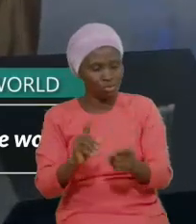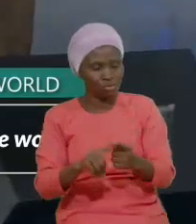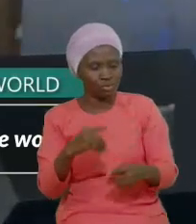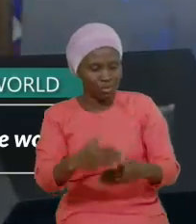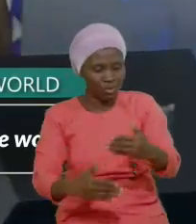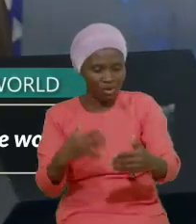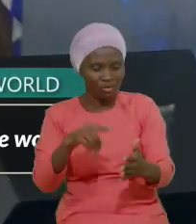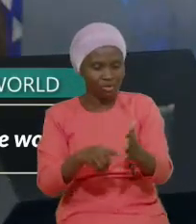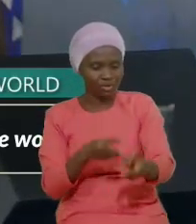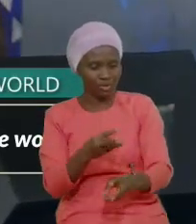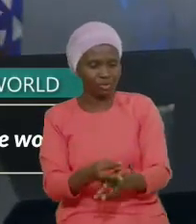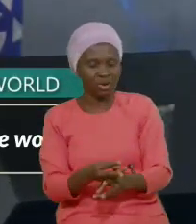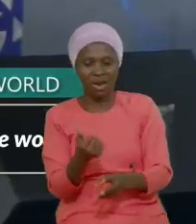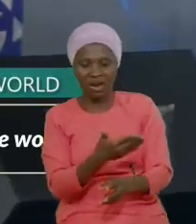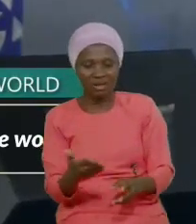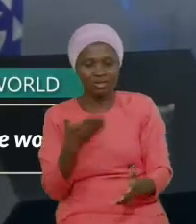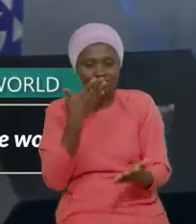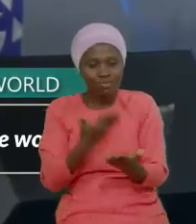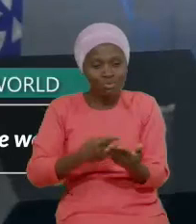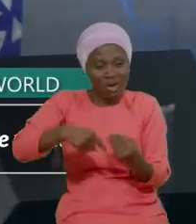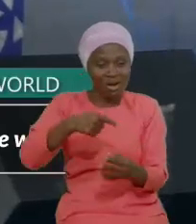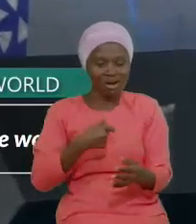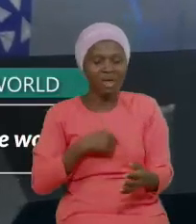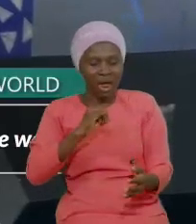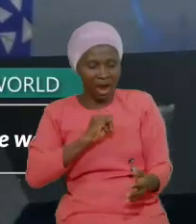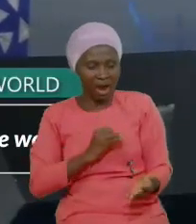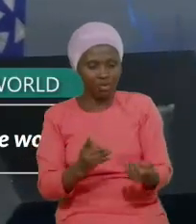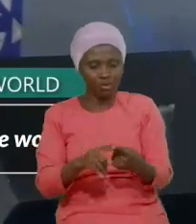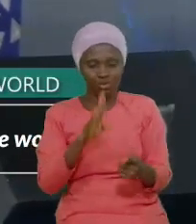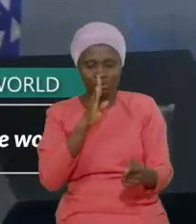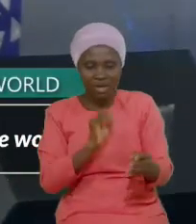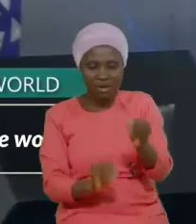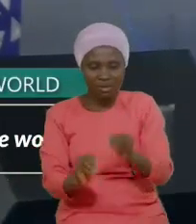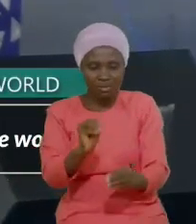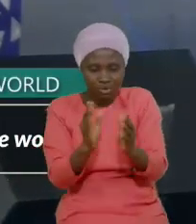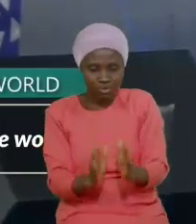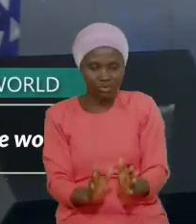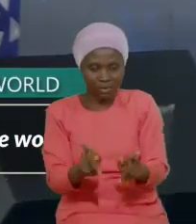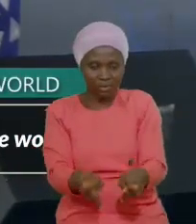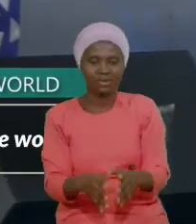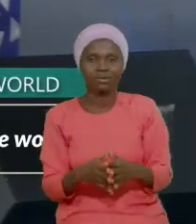Anything good going on around me, I want to be a contributor.